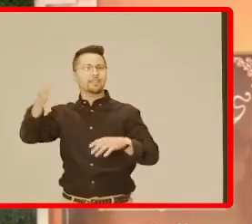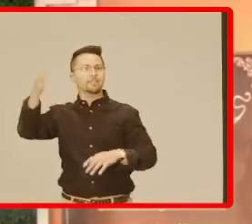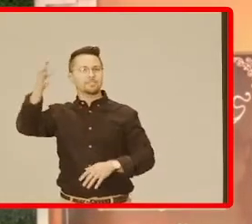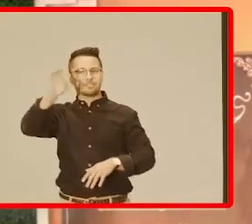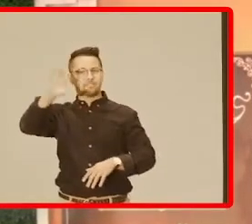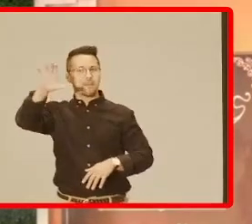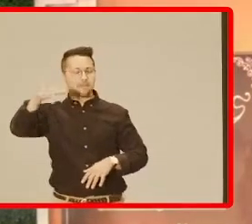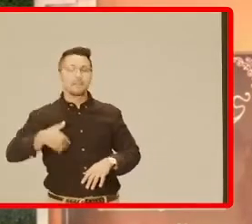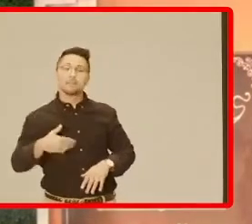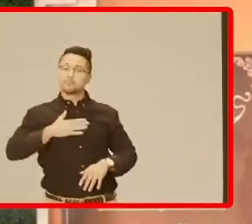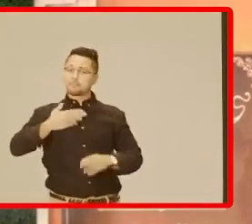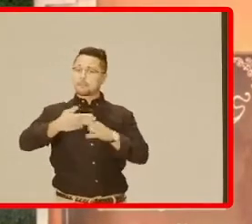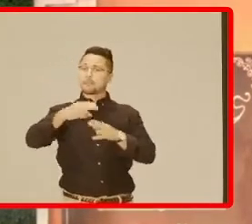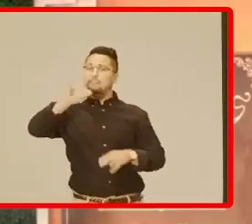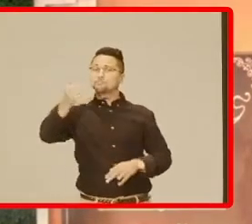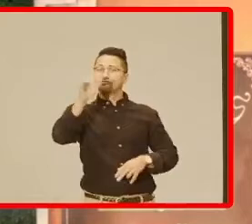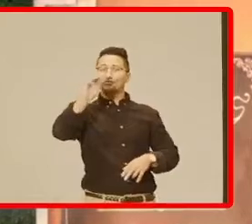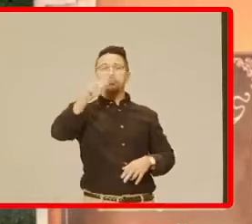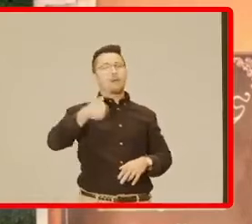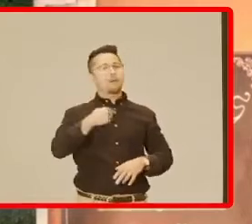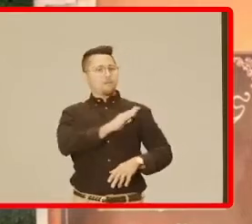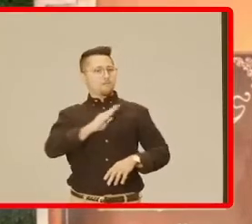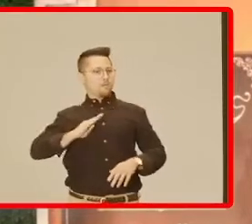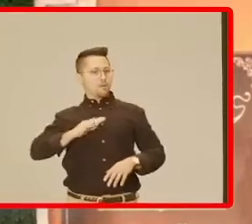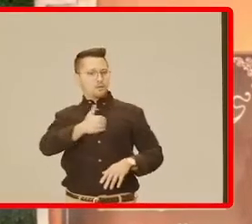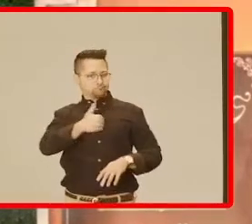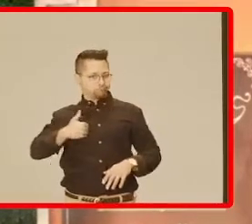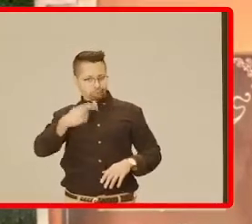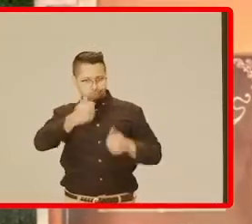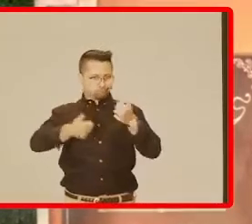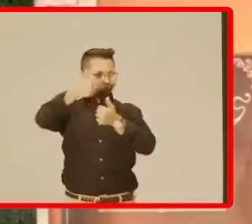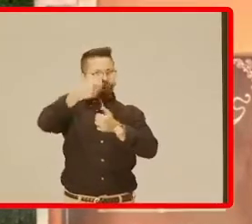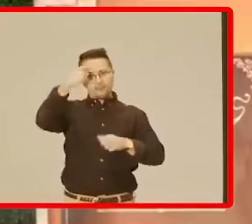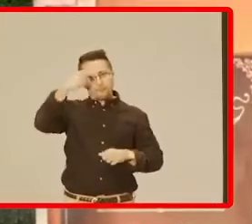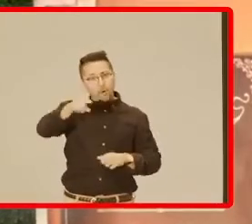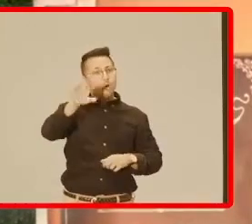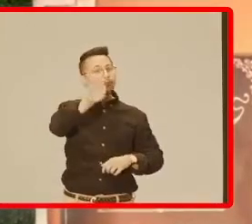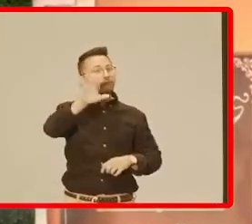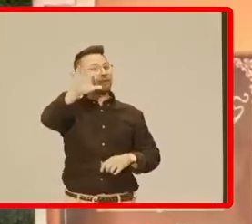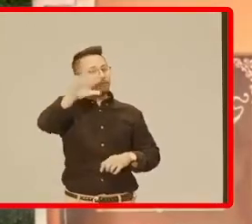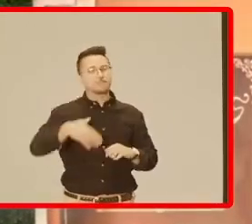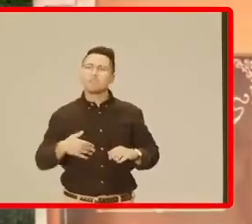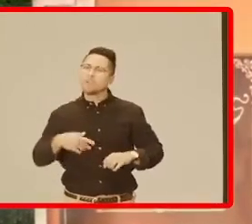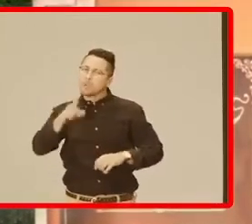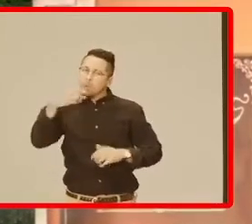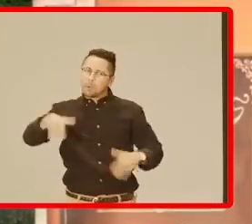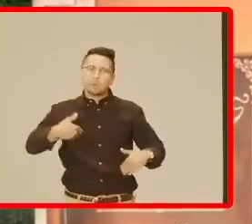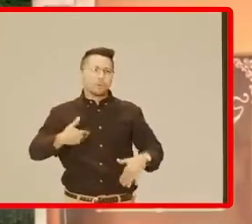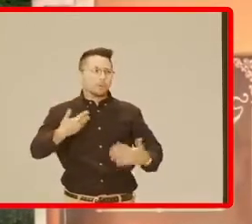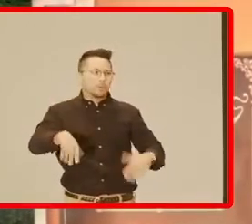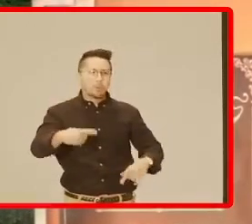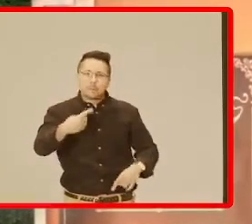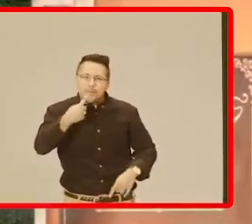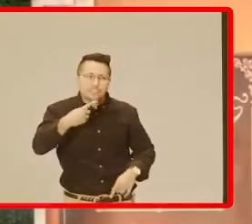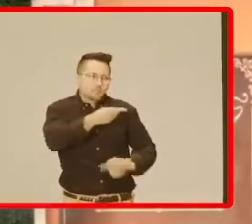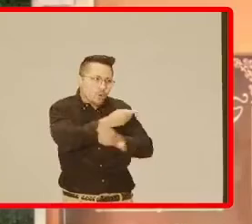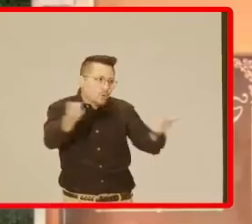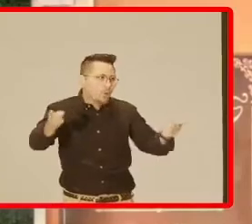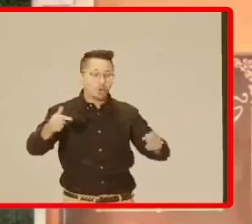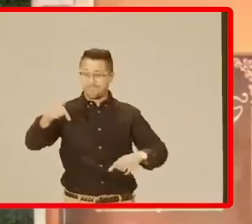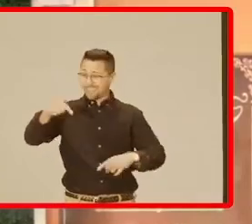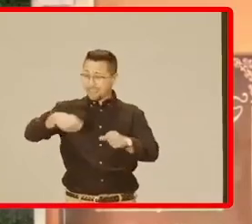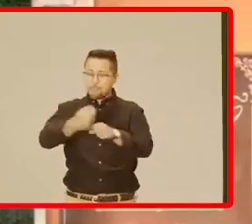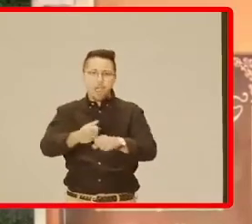am the board chair for Family Cafe. And let me say that we have missed you all. This has been so much fun having you back